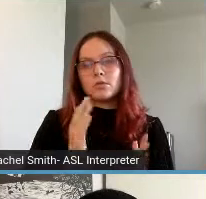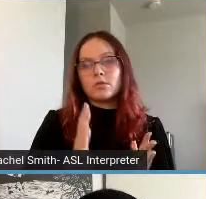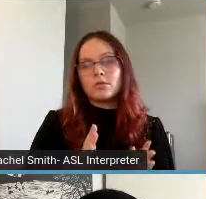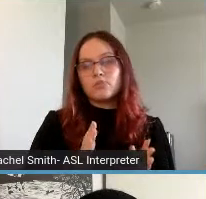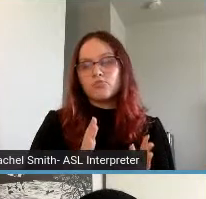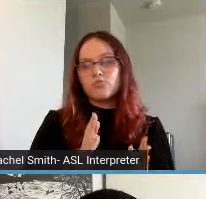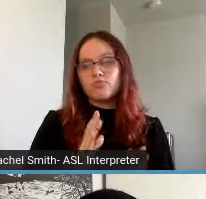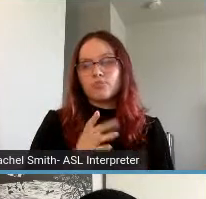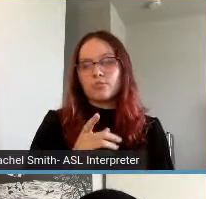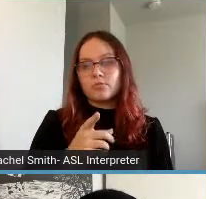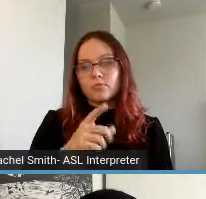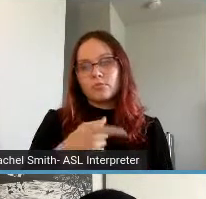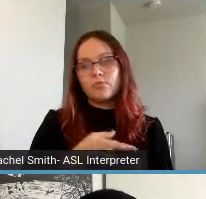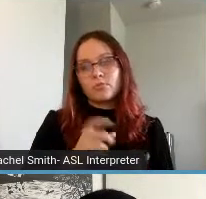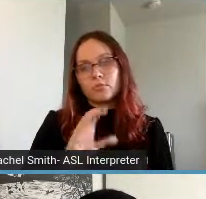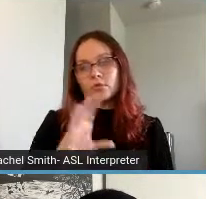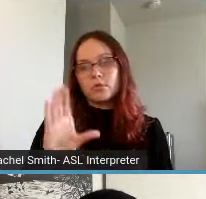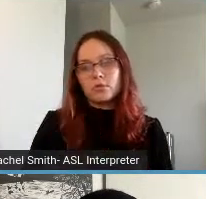of the future.